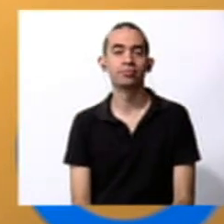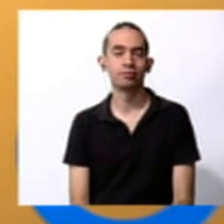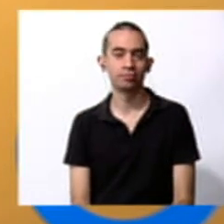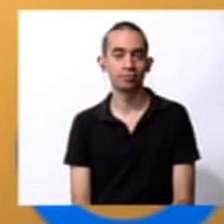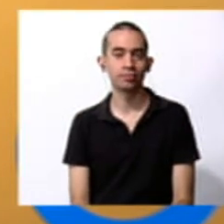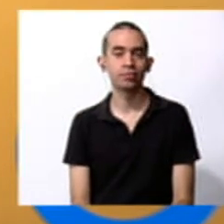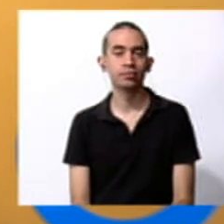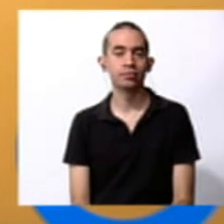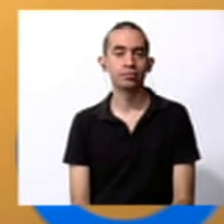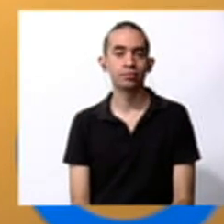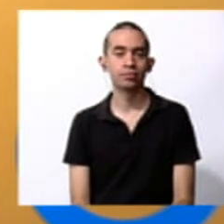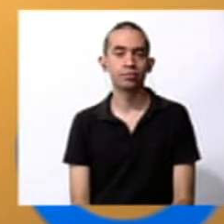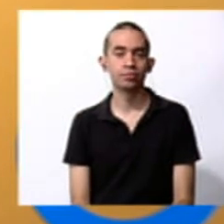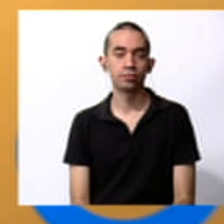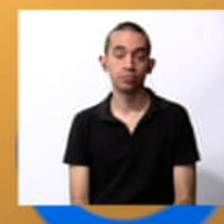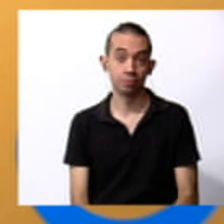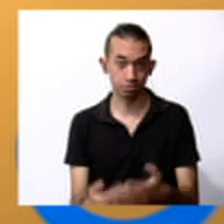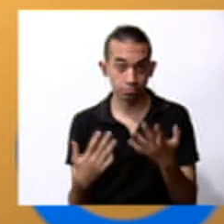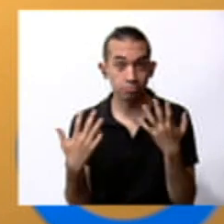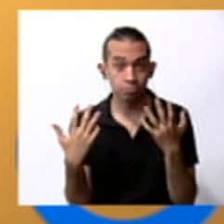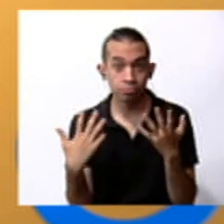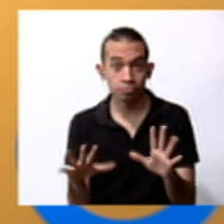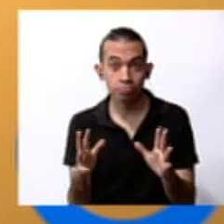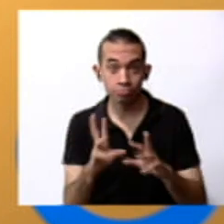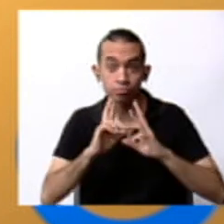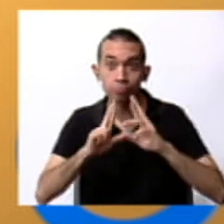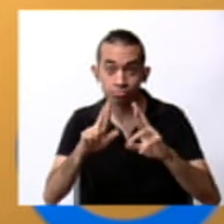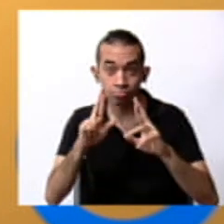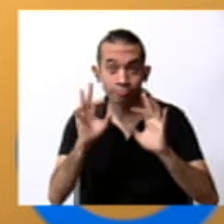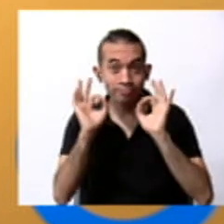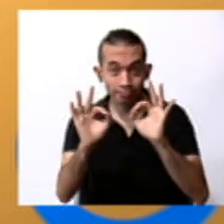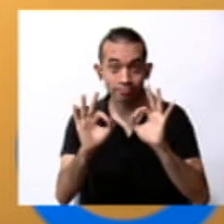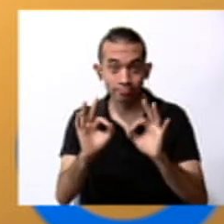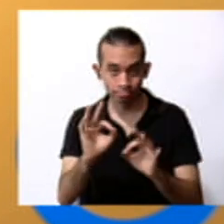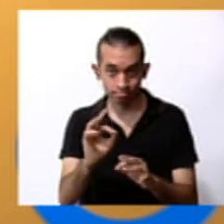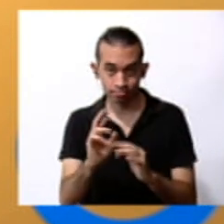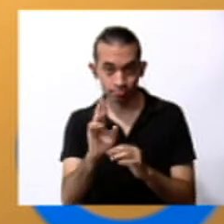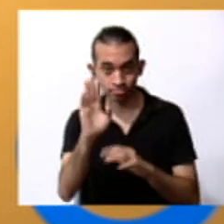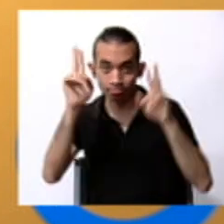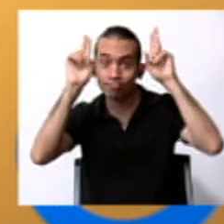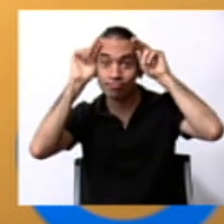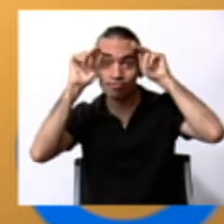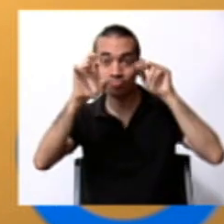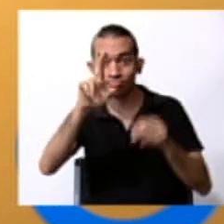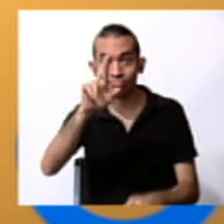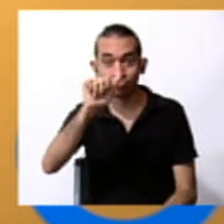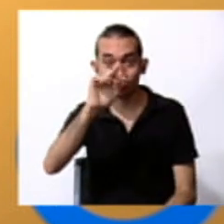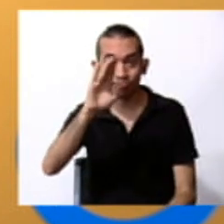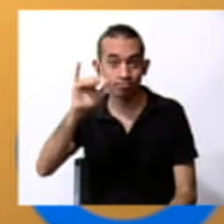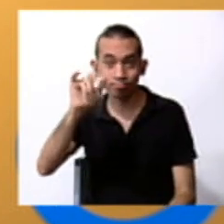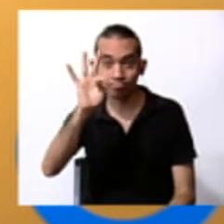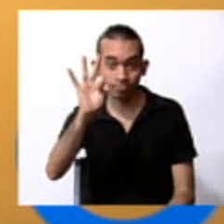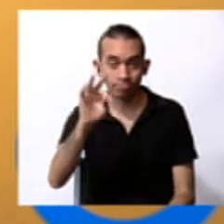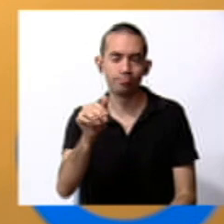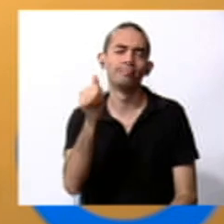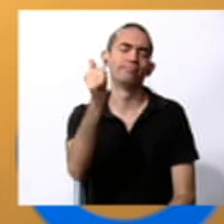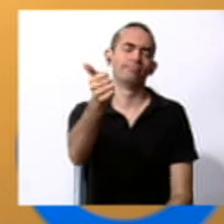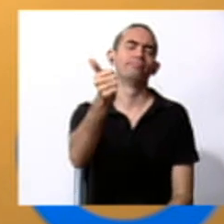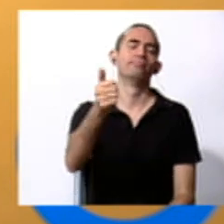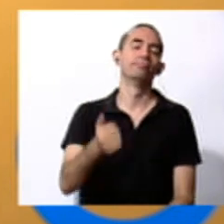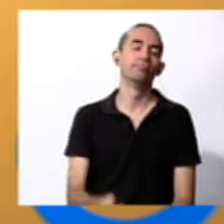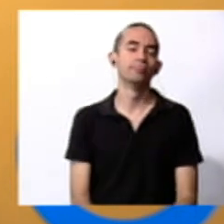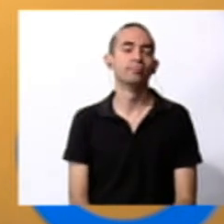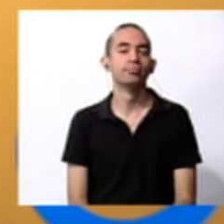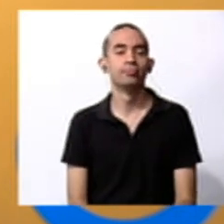good. Did you get the answer too? Did you say rabbit at home? Yes? Very